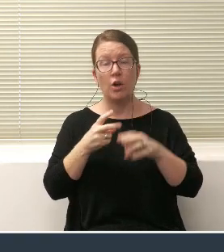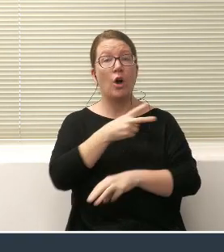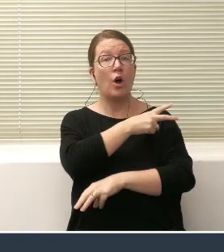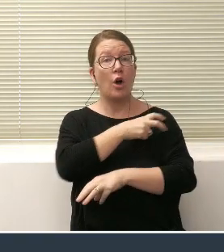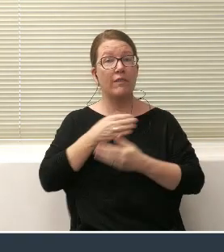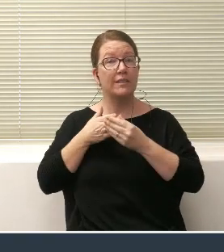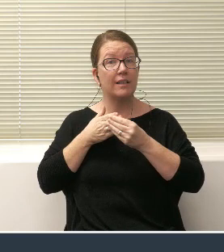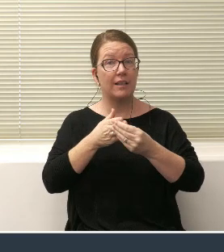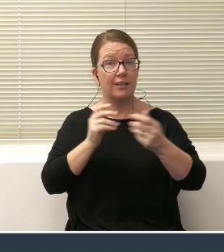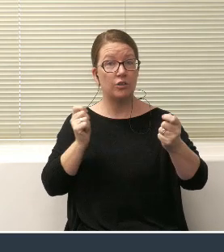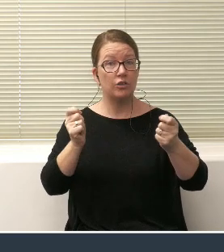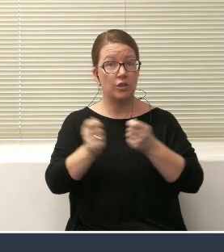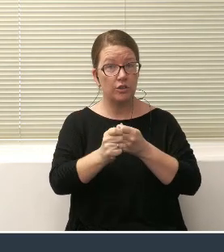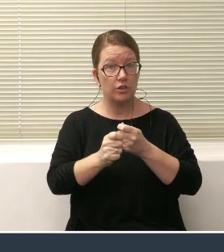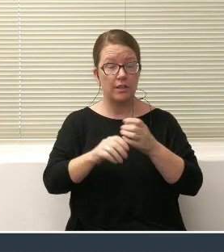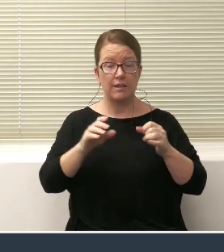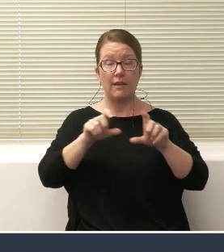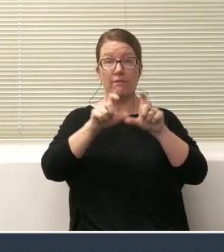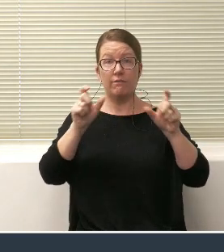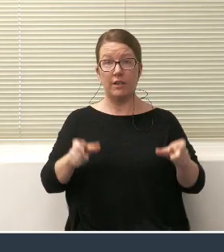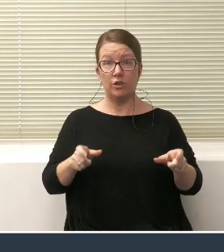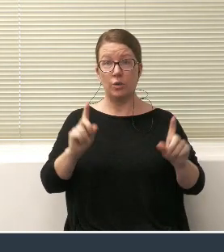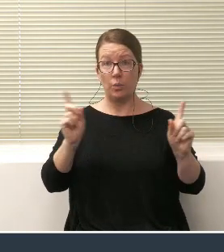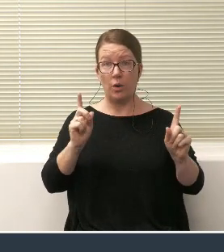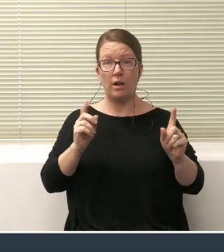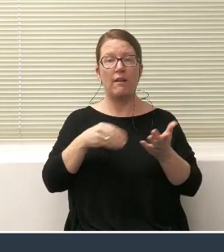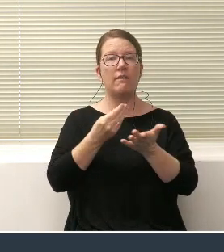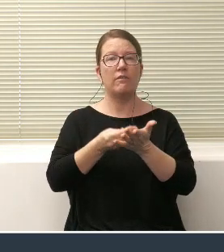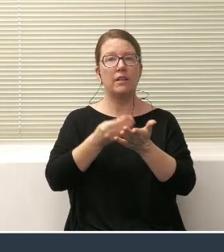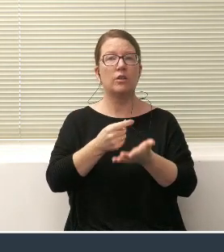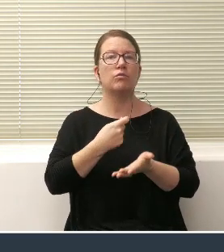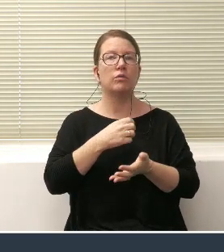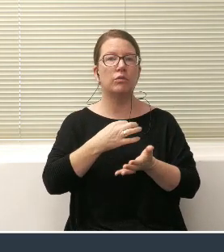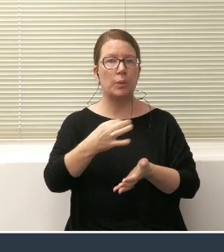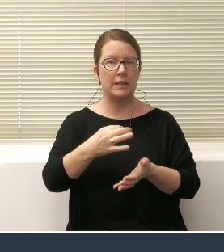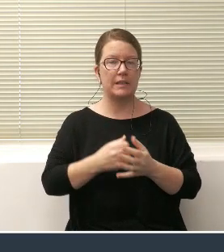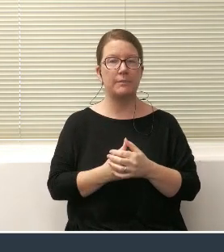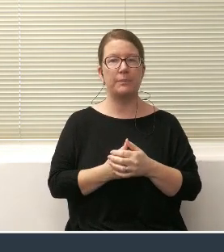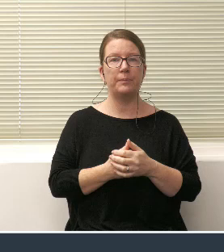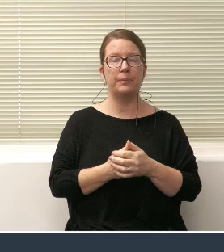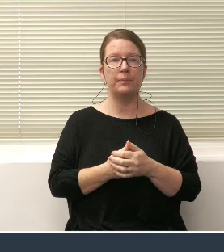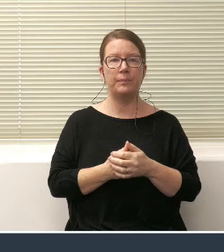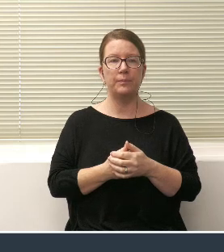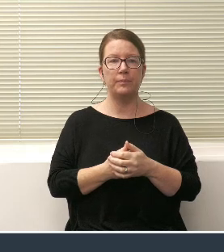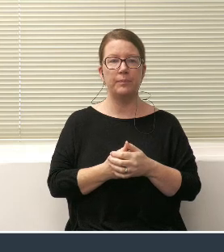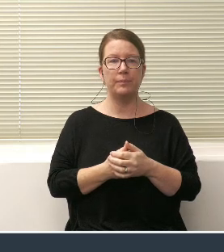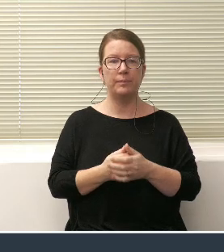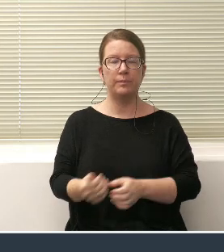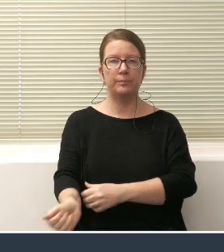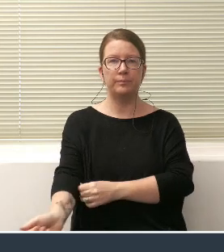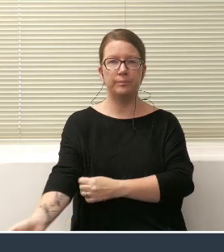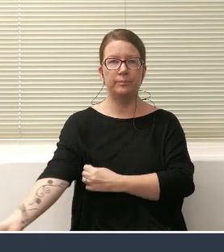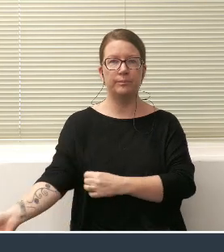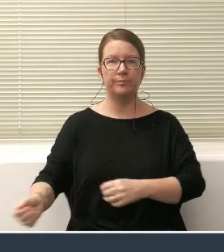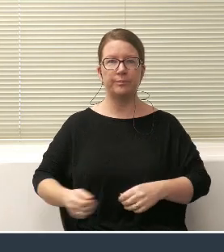officer-led changes for deliberation, and we'll finish off with funding requests. Cool, thank you. So